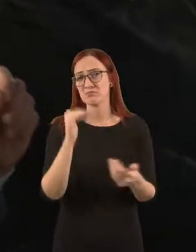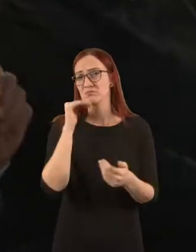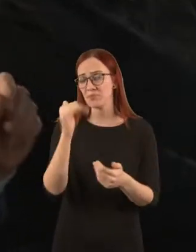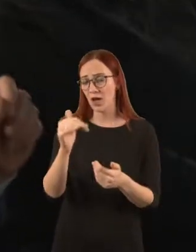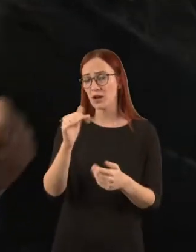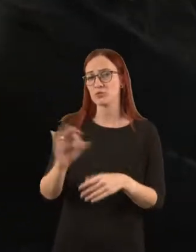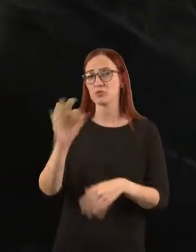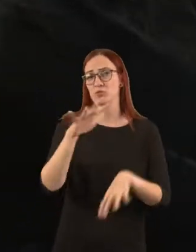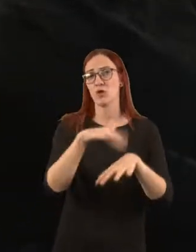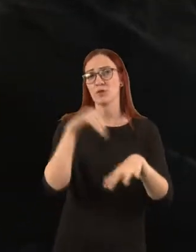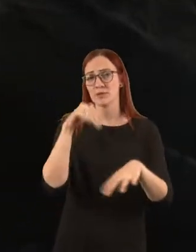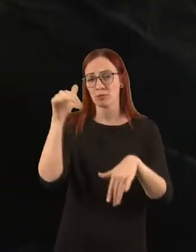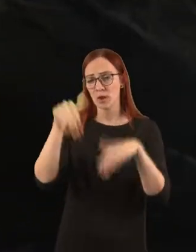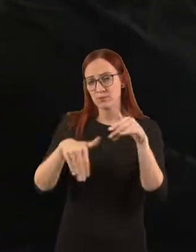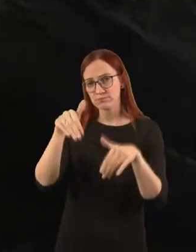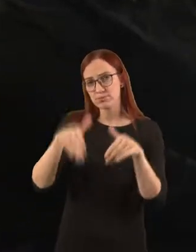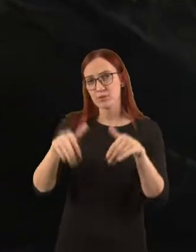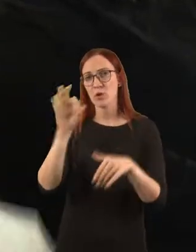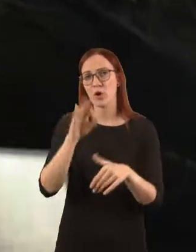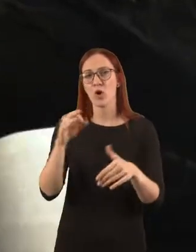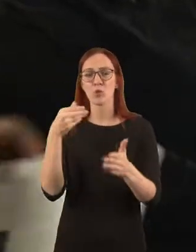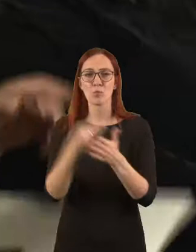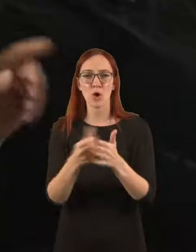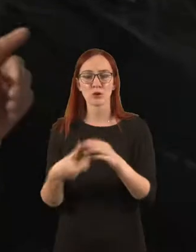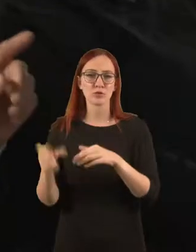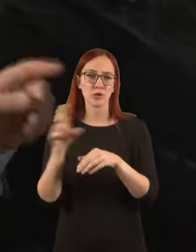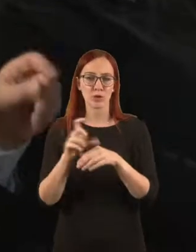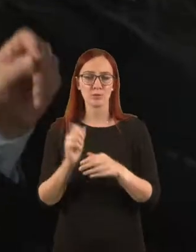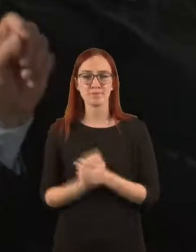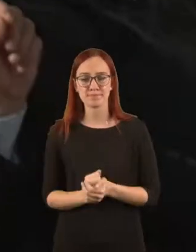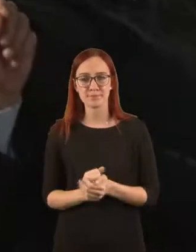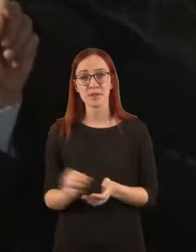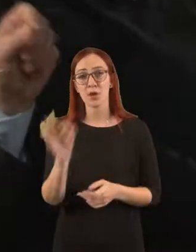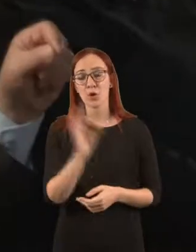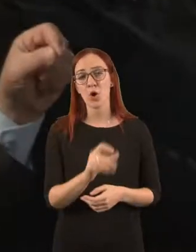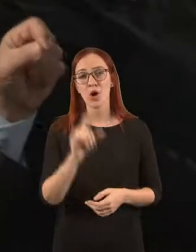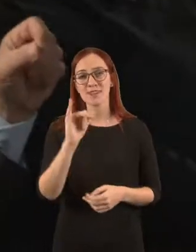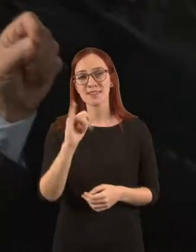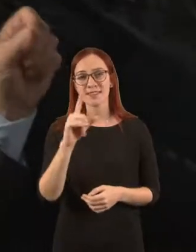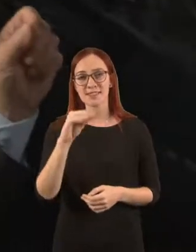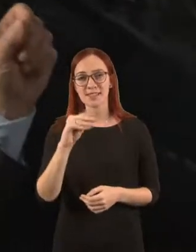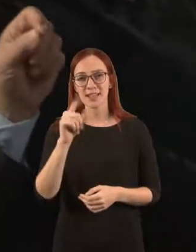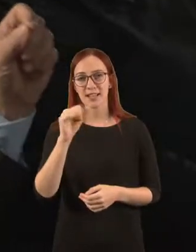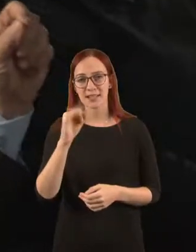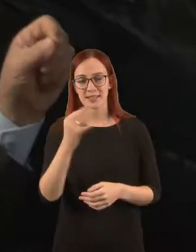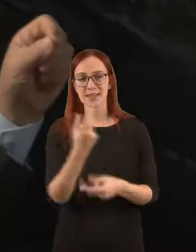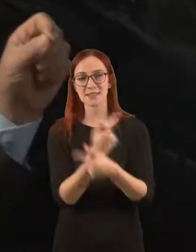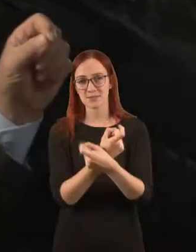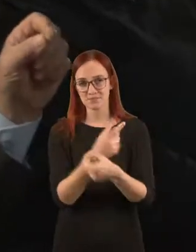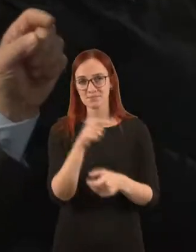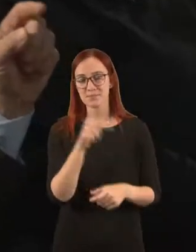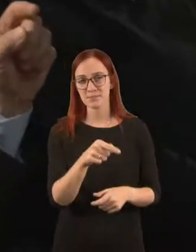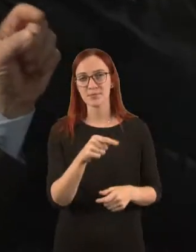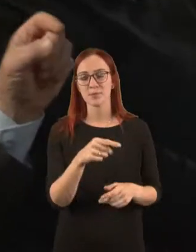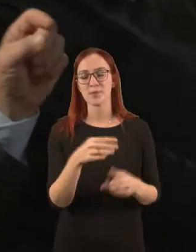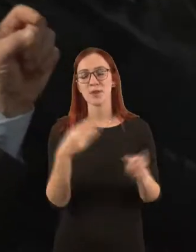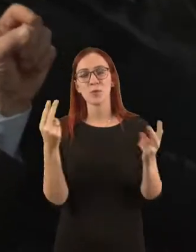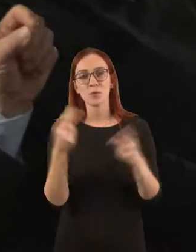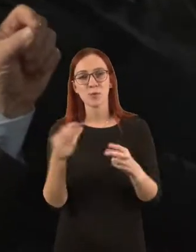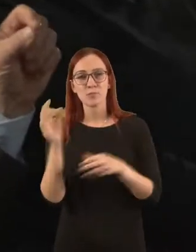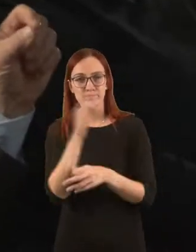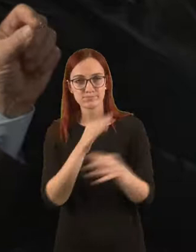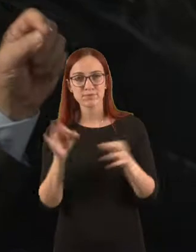6.4% in Lithuania and about 5% OECD average. So these figures will say a lot